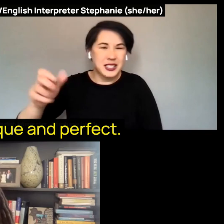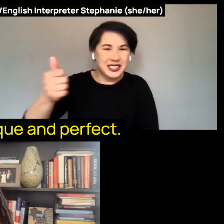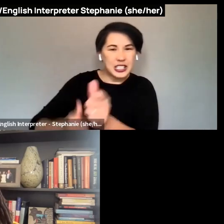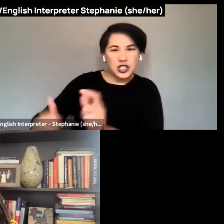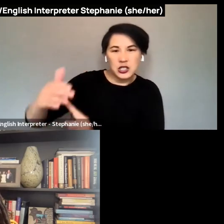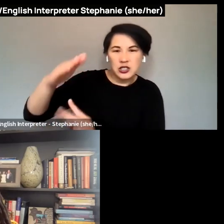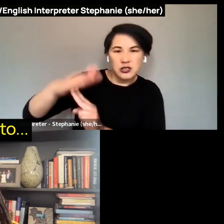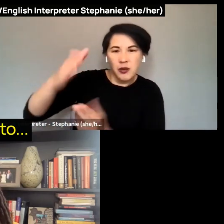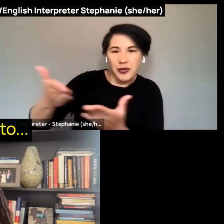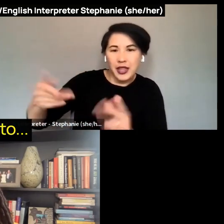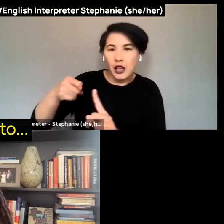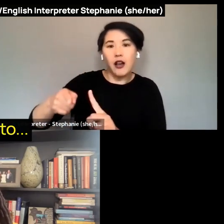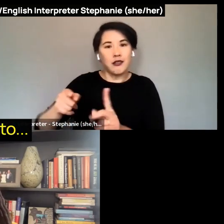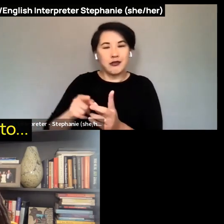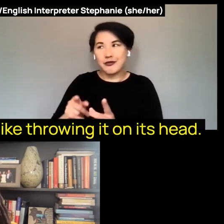perfect.